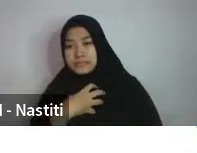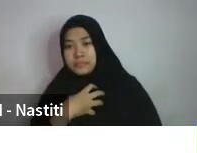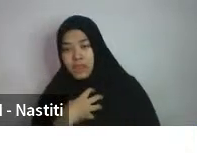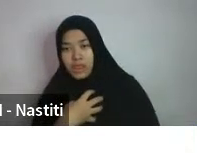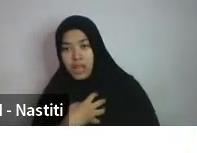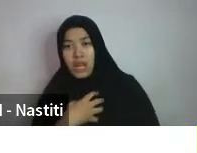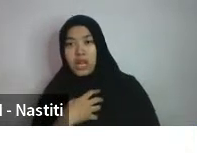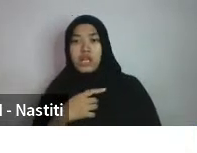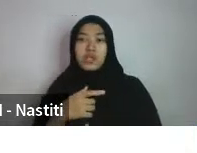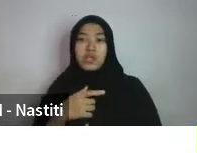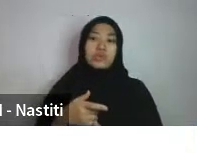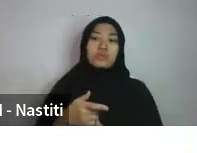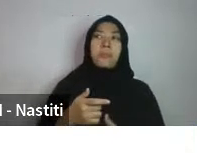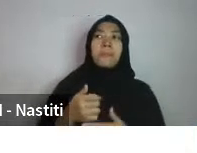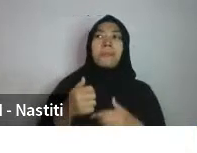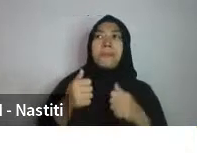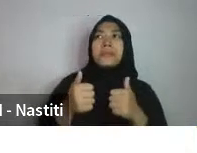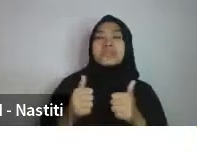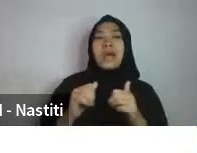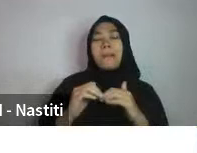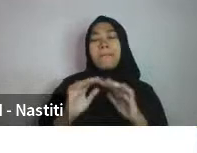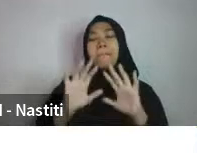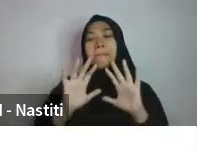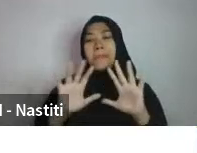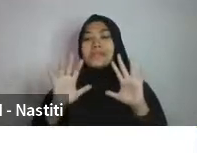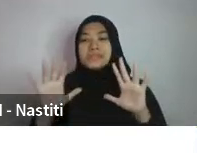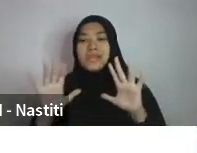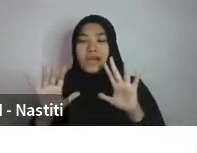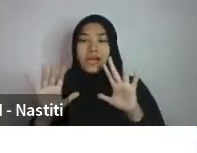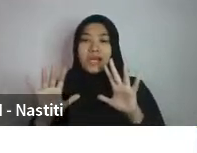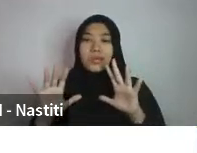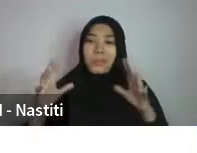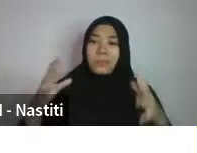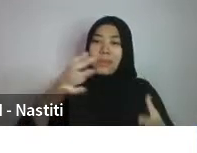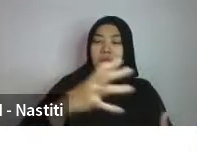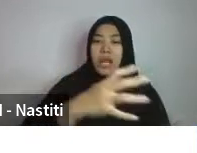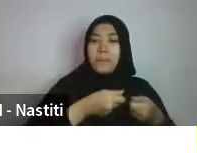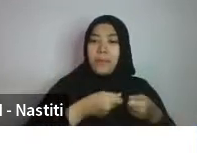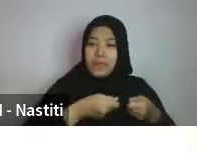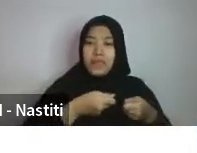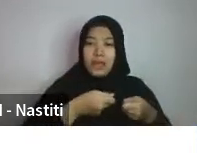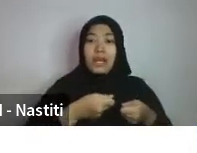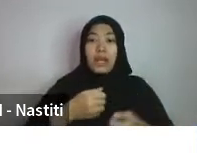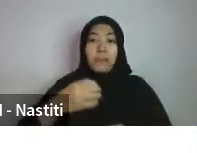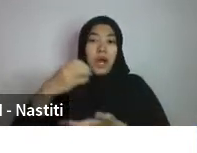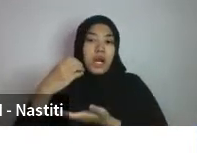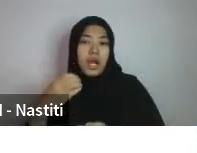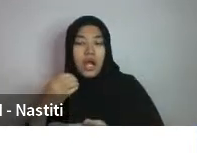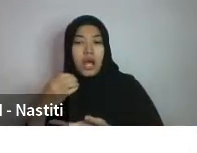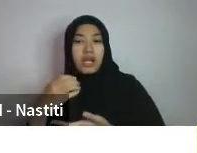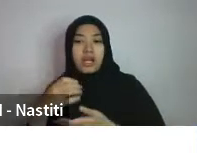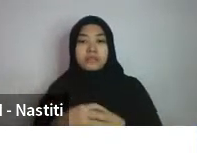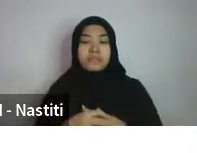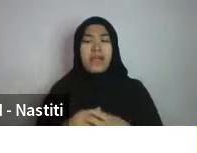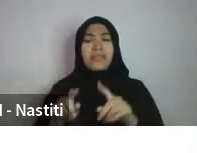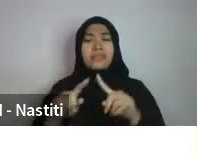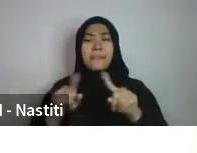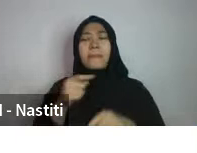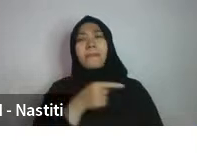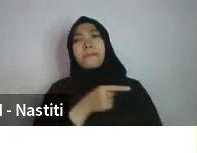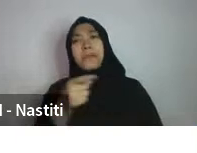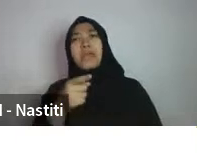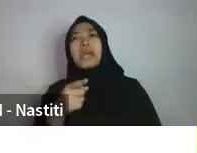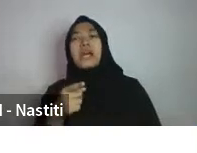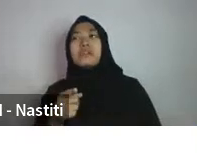health outcomes. They're dying disproportionately early of things that are preventable and having a far greater